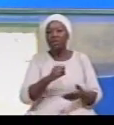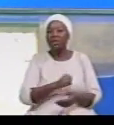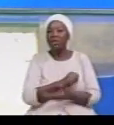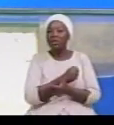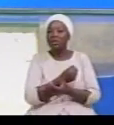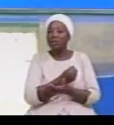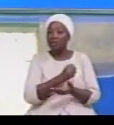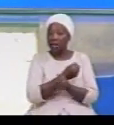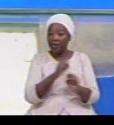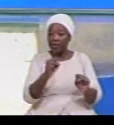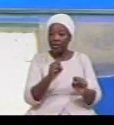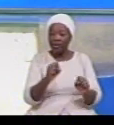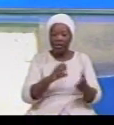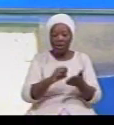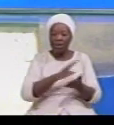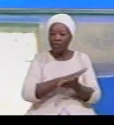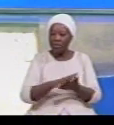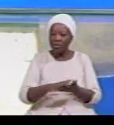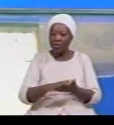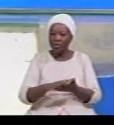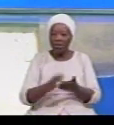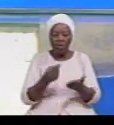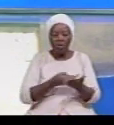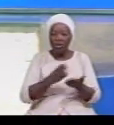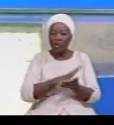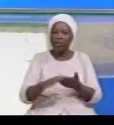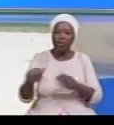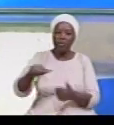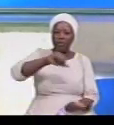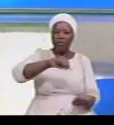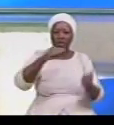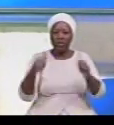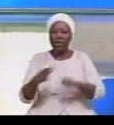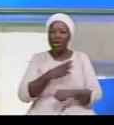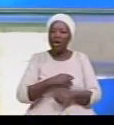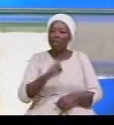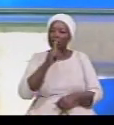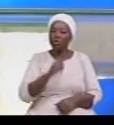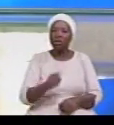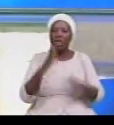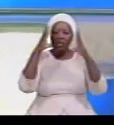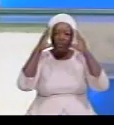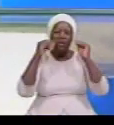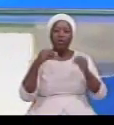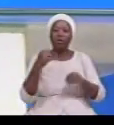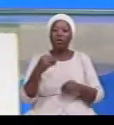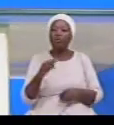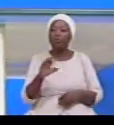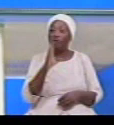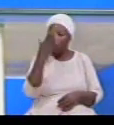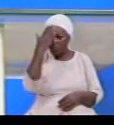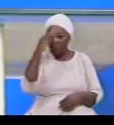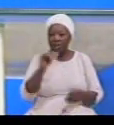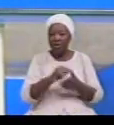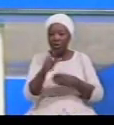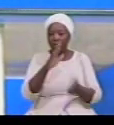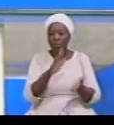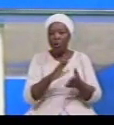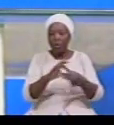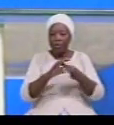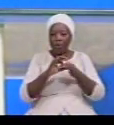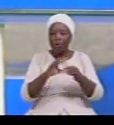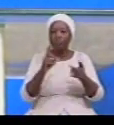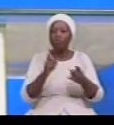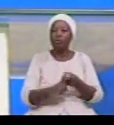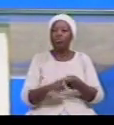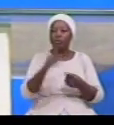Ghost baptism, and the definite experience of knowing that you belong to God, the evidence and the